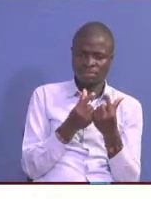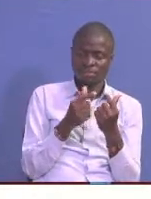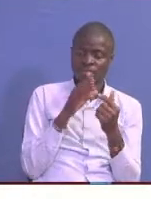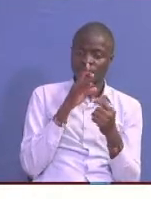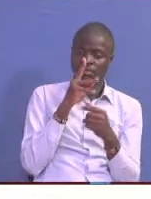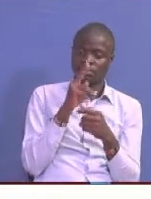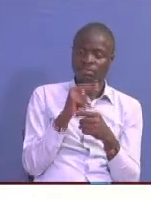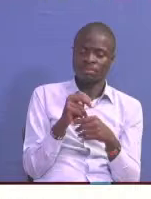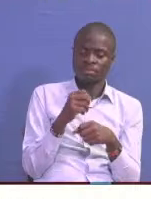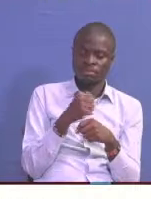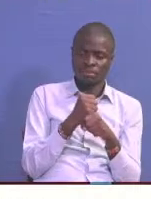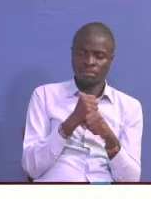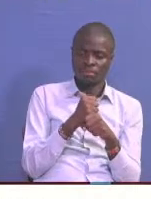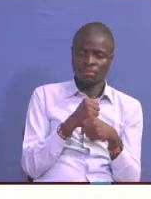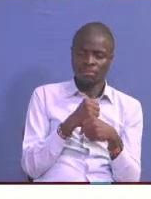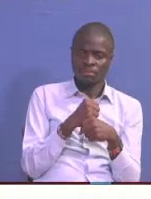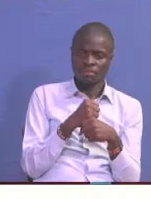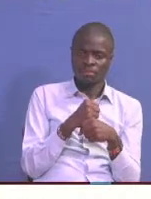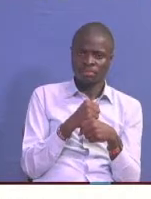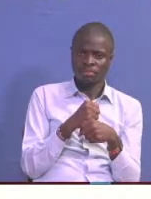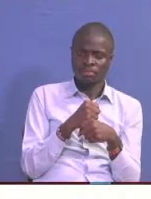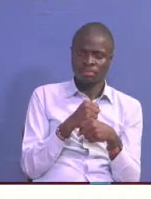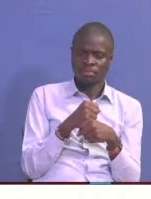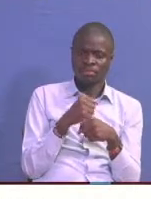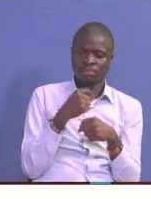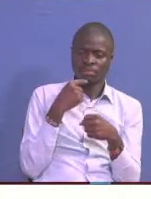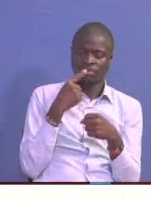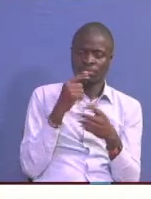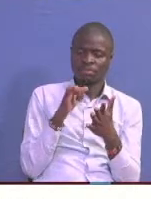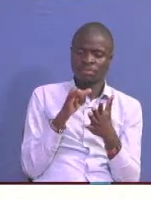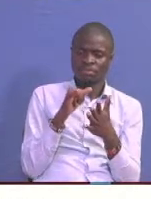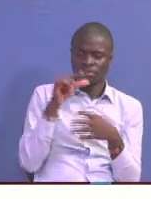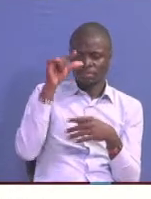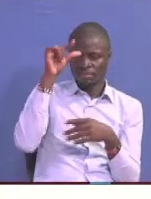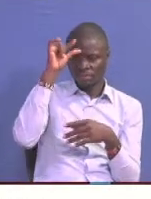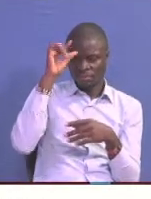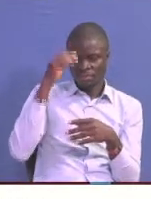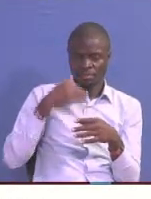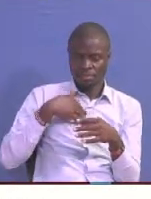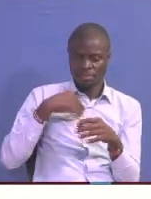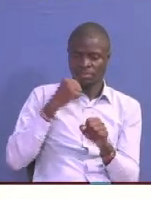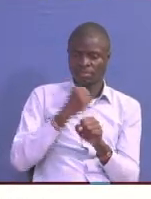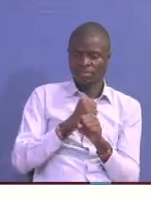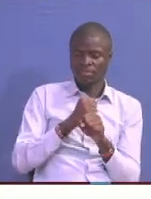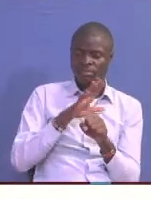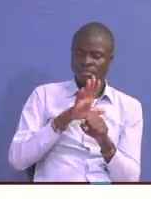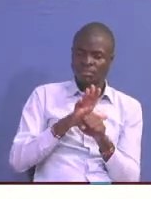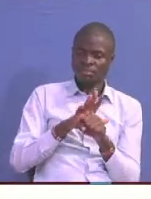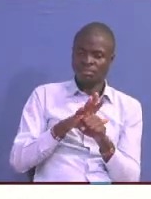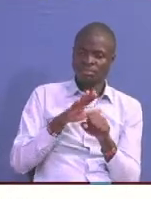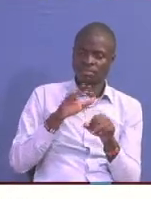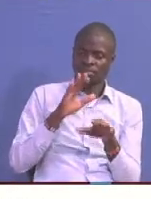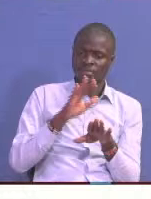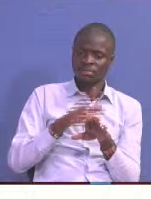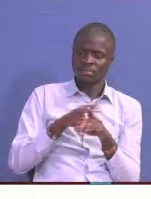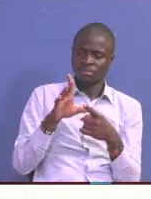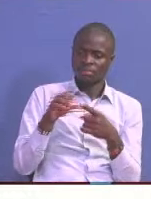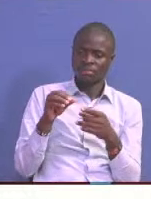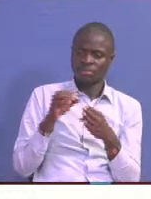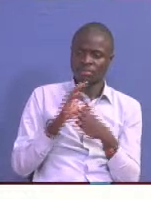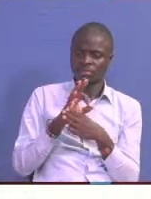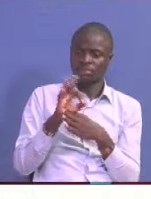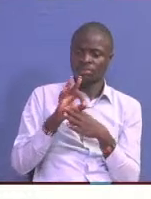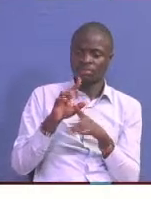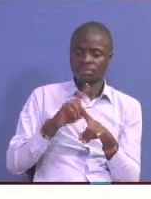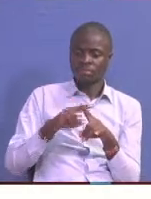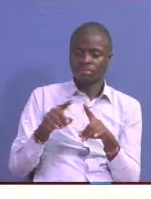being competitive. He acknowledged the fact that the government has been doing a lot in terms of financing education, and